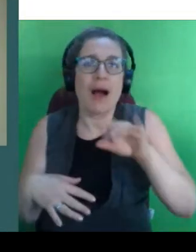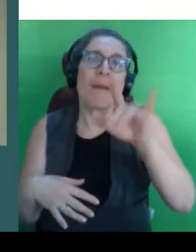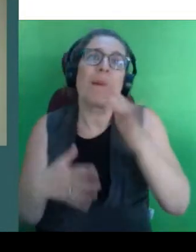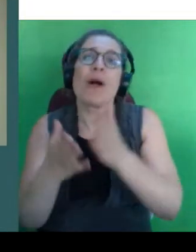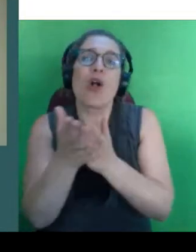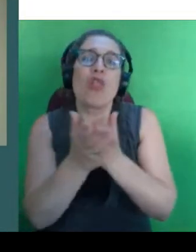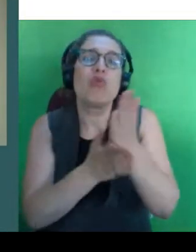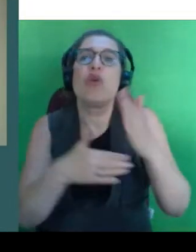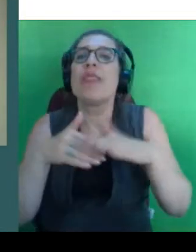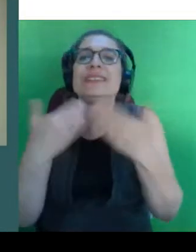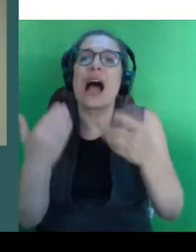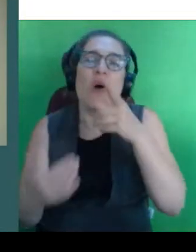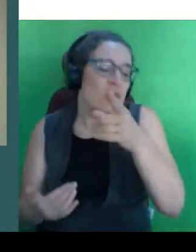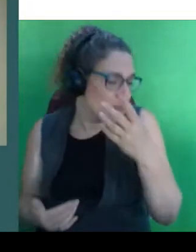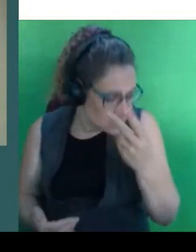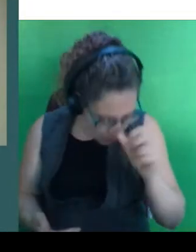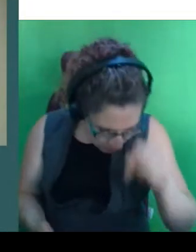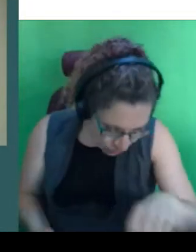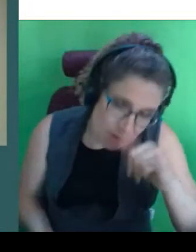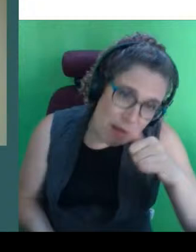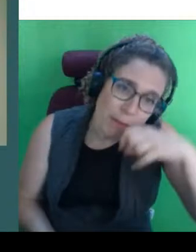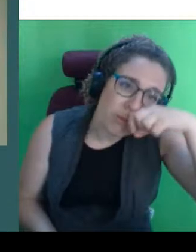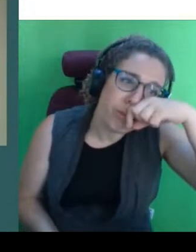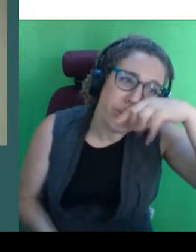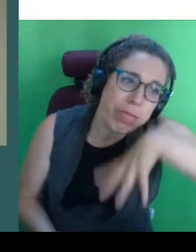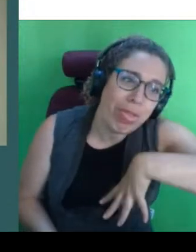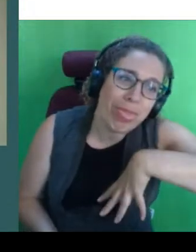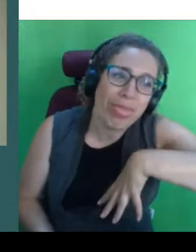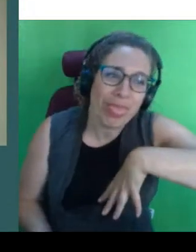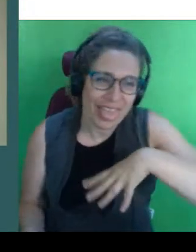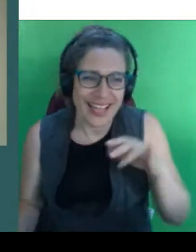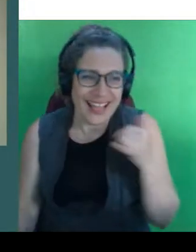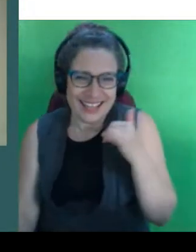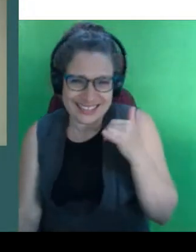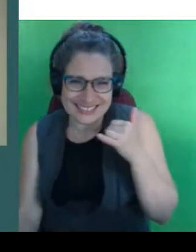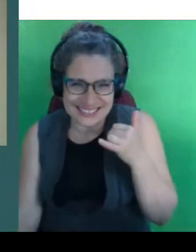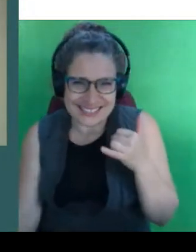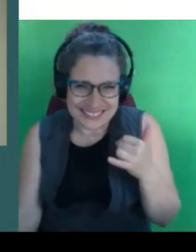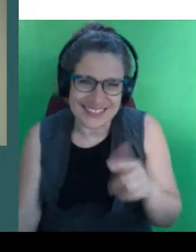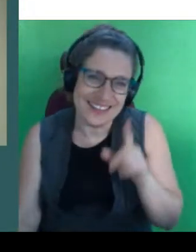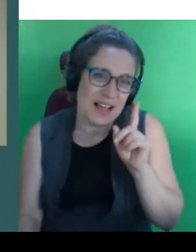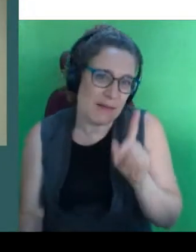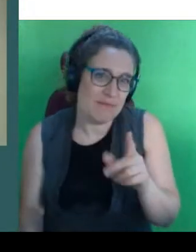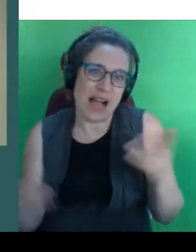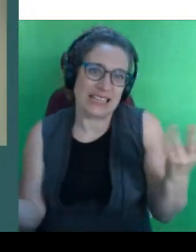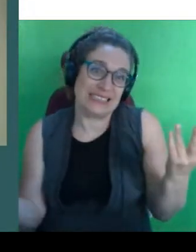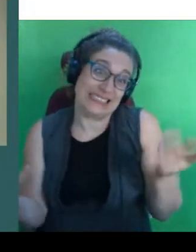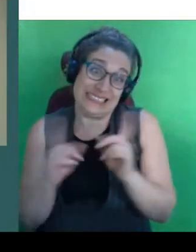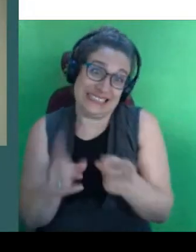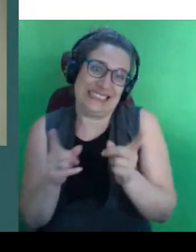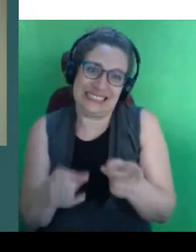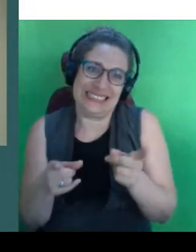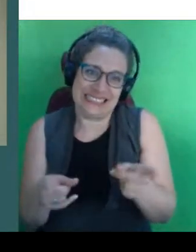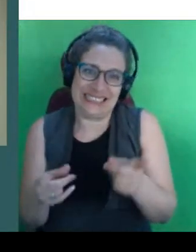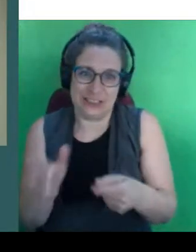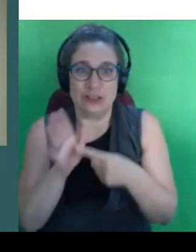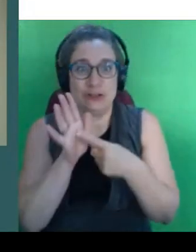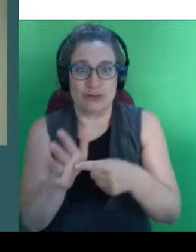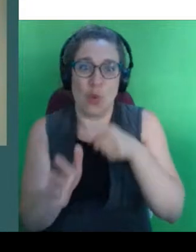to get something out of the oven, your nose suddenly runs. But that's just shows you that the sinuses